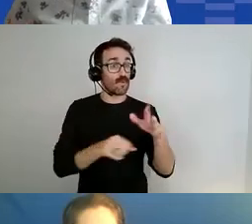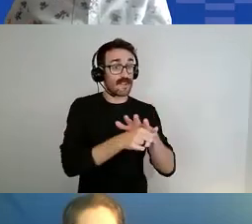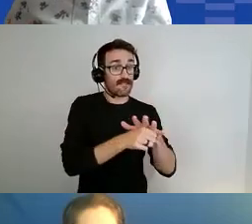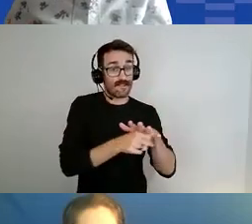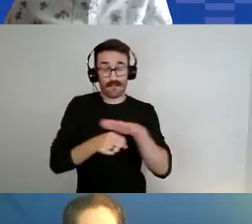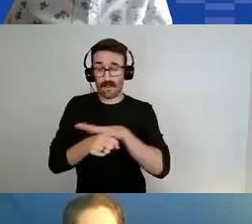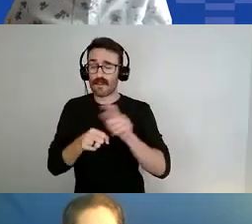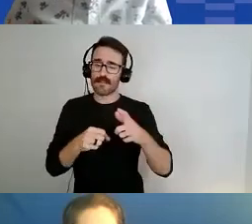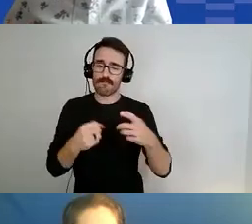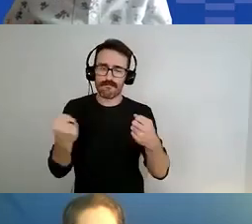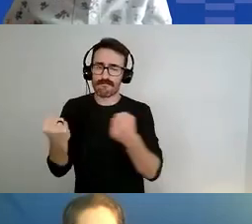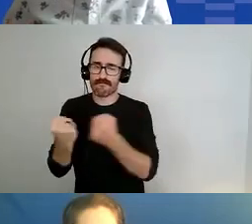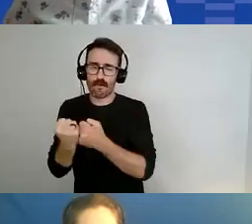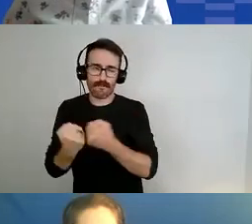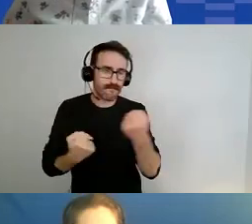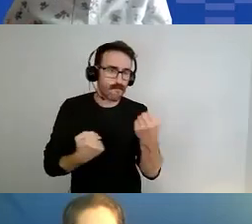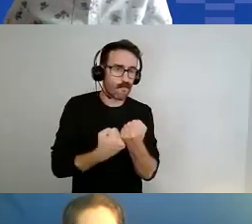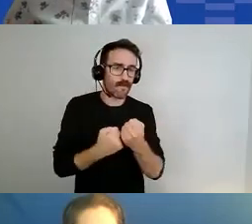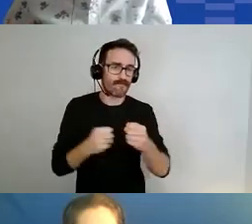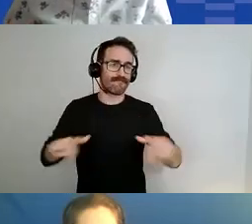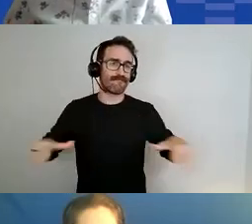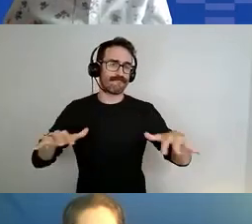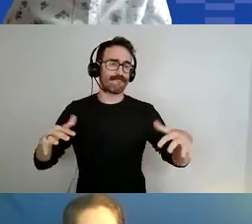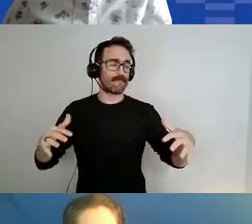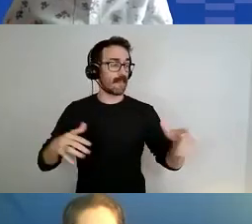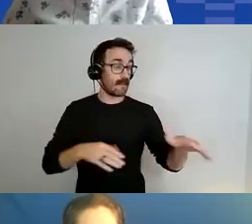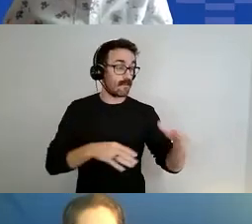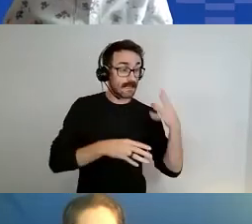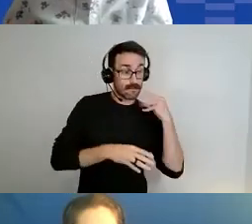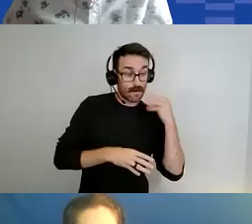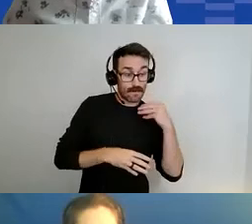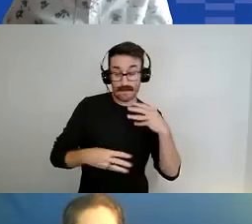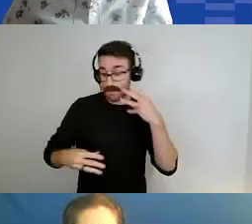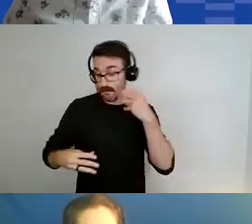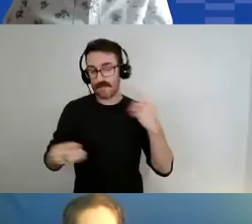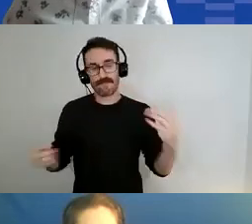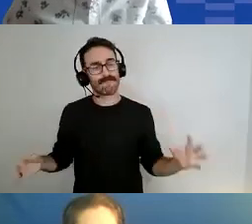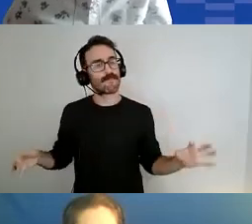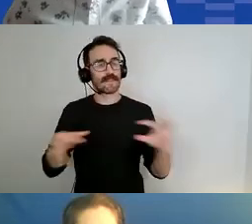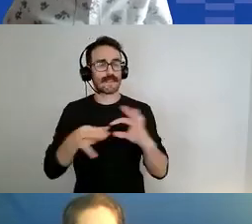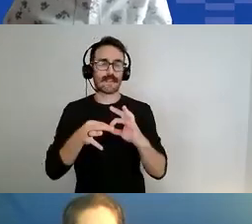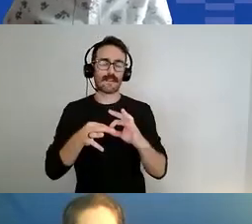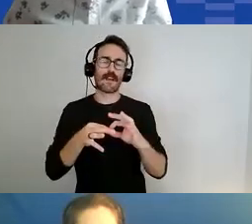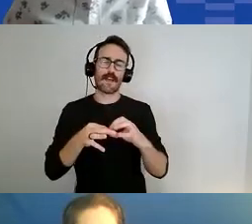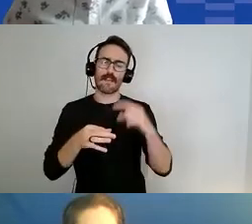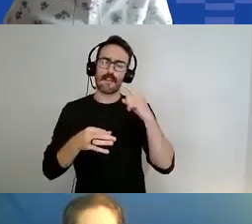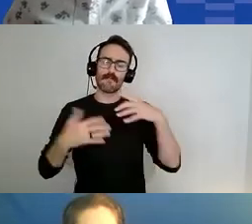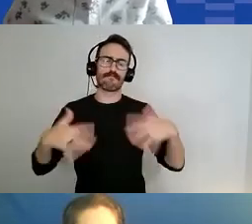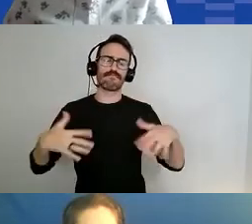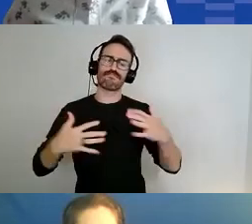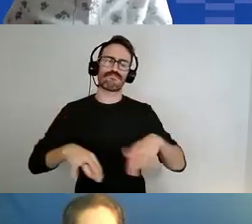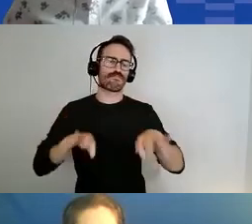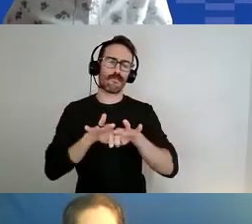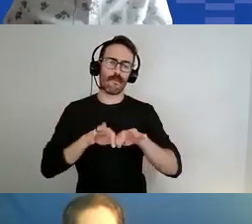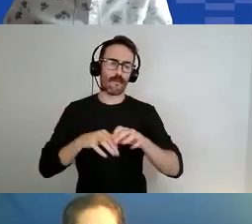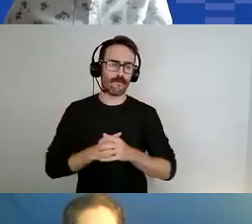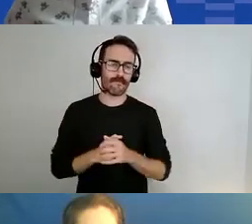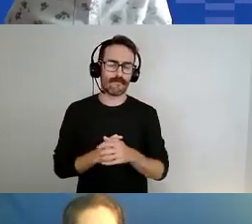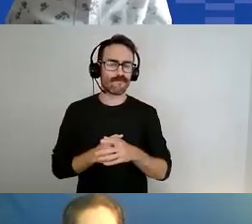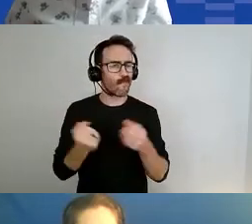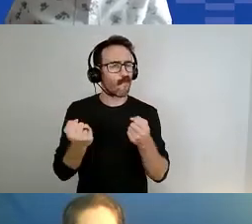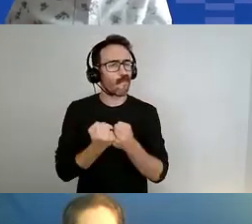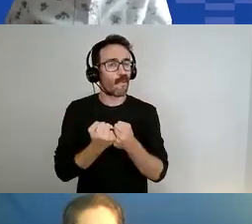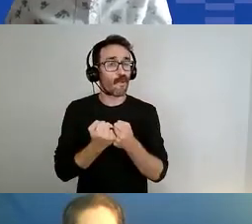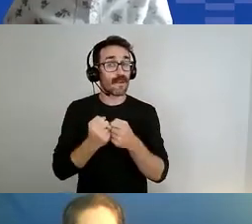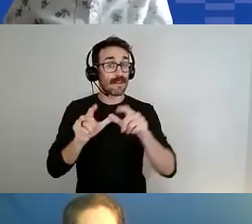and support, at least the shared knowledge or shared connections being made to better support 2SLGBTQI people living